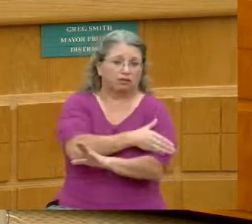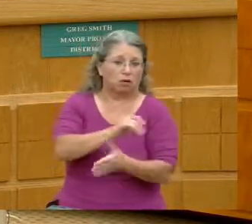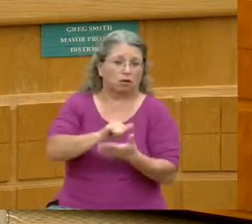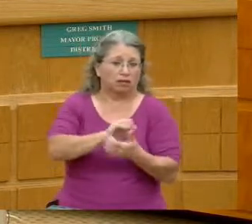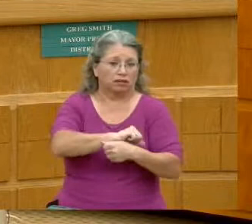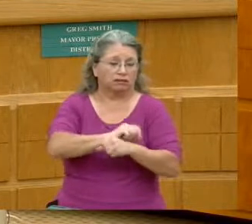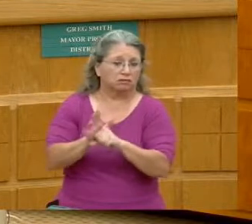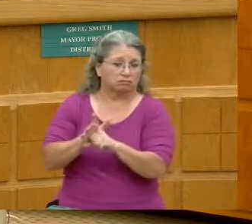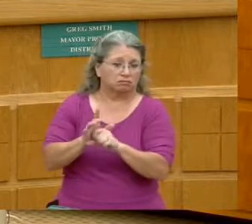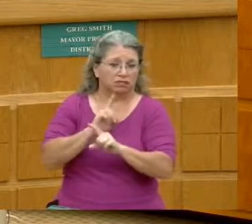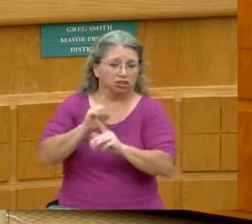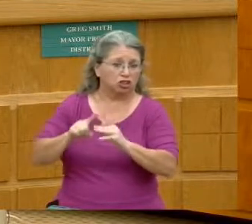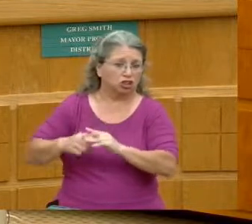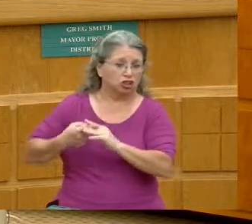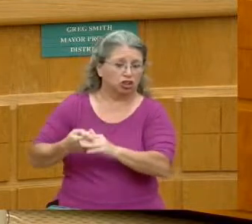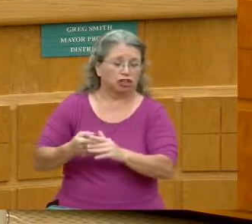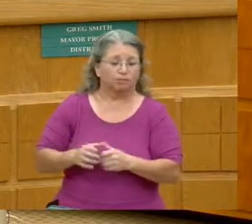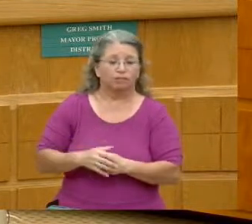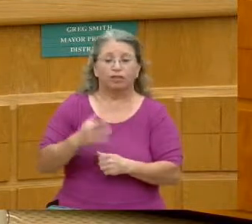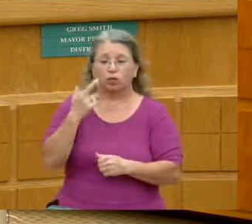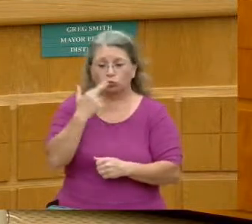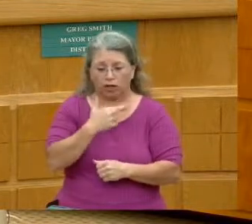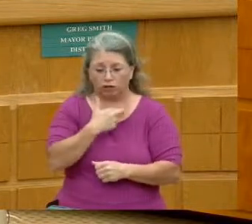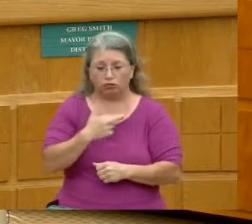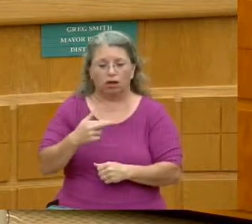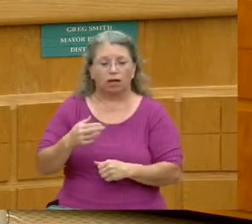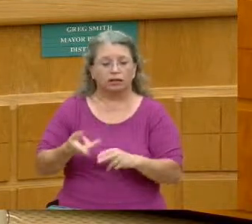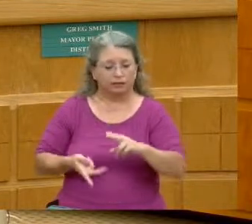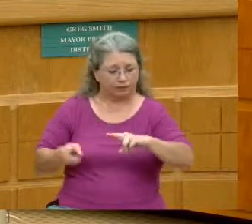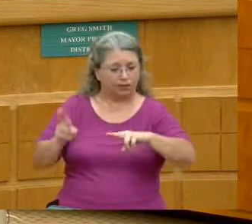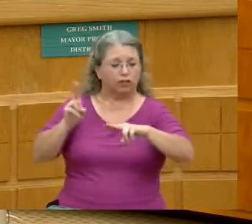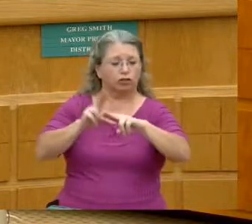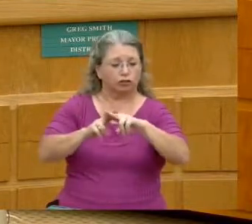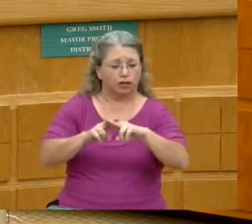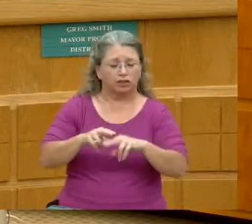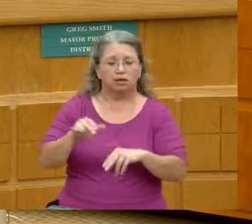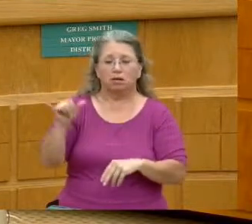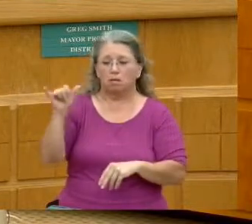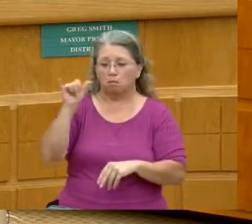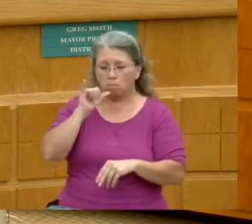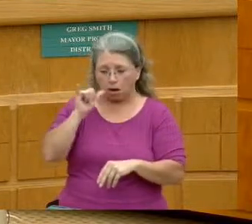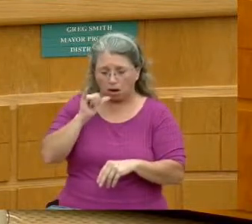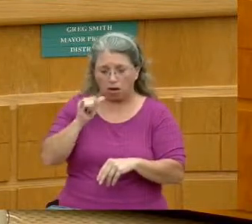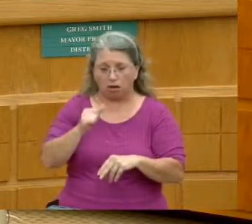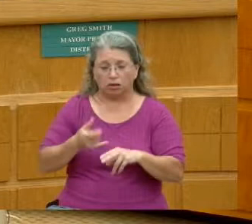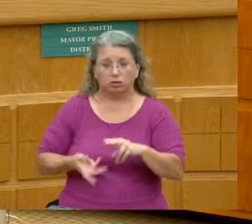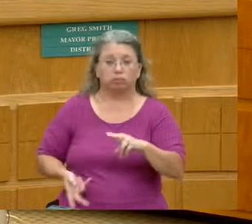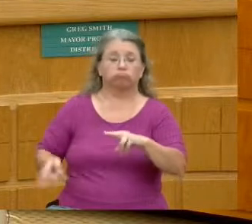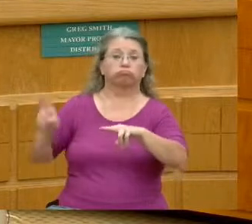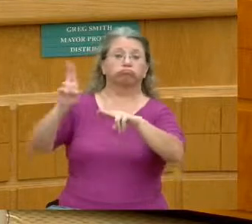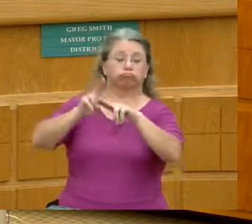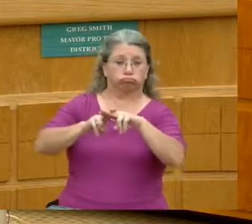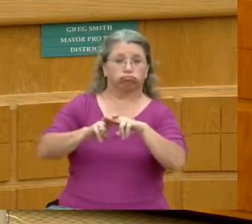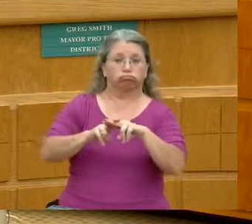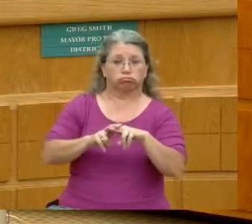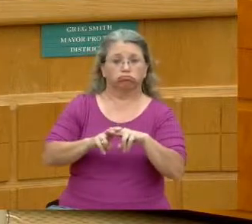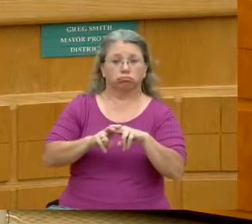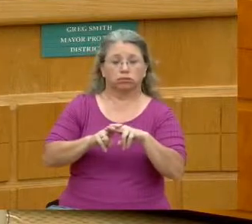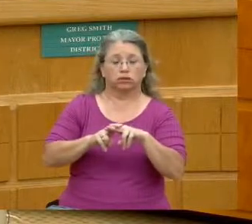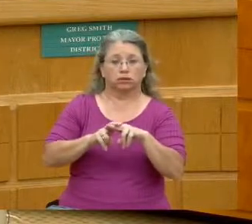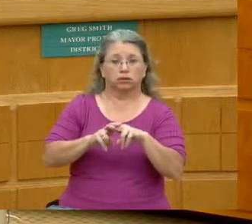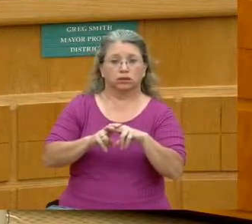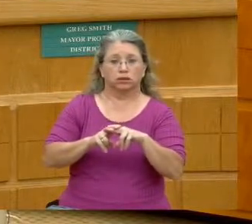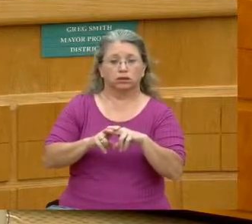that level. They've increased over the past week. Bars are on a steady uptick, an even faster uptick since they've been able to